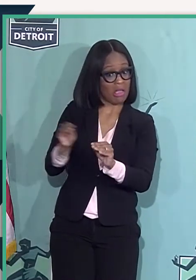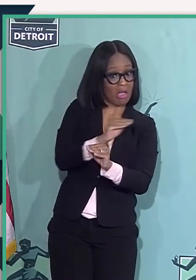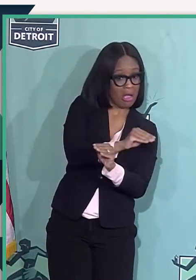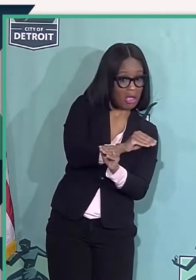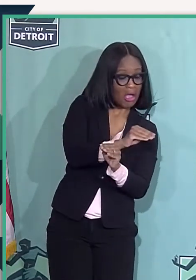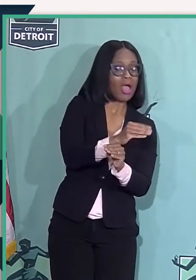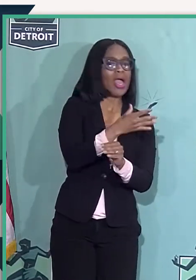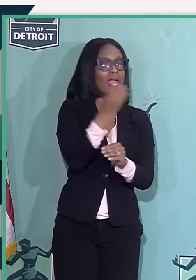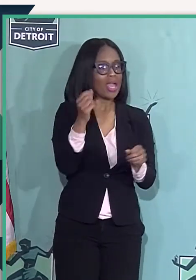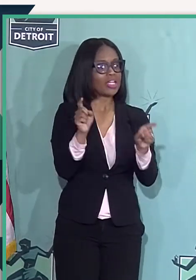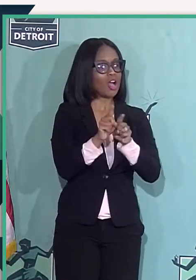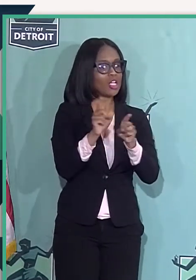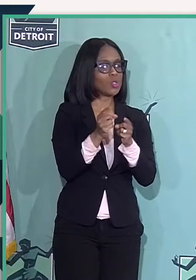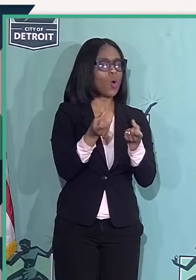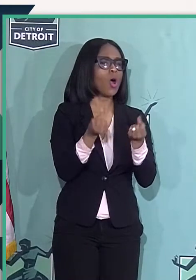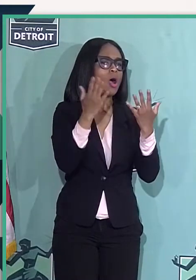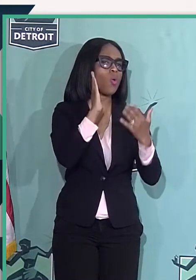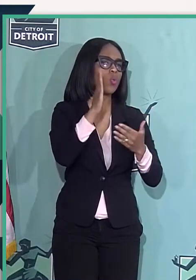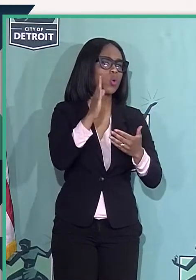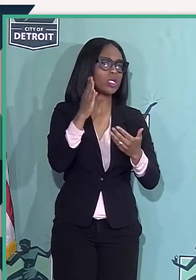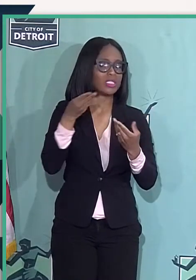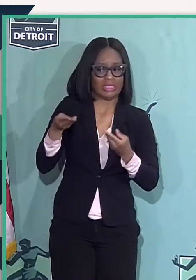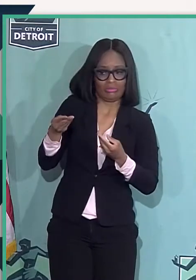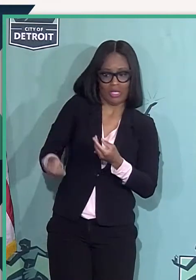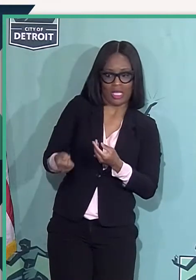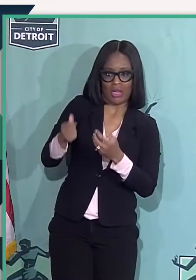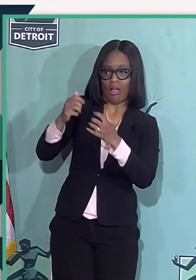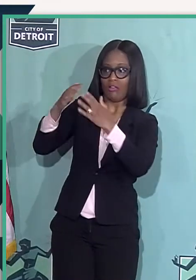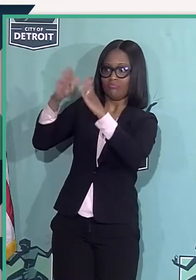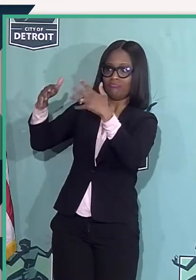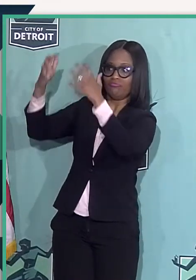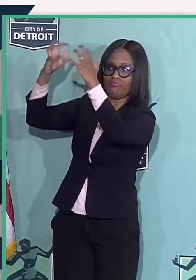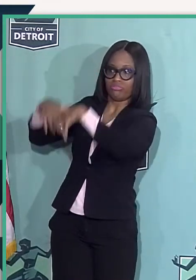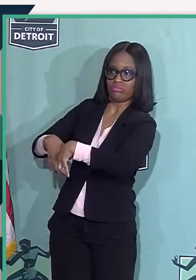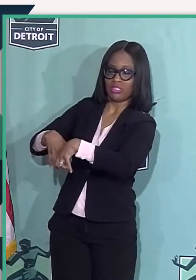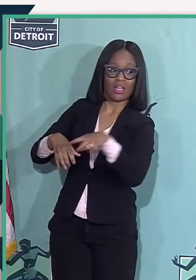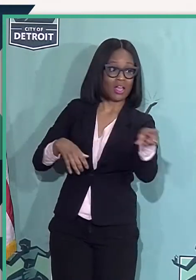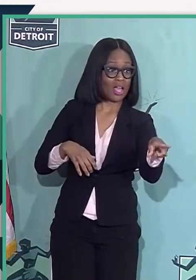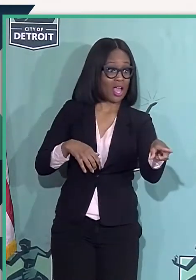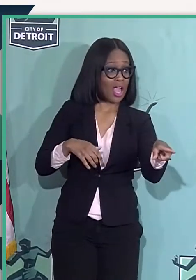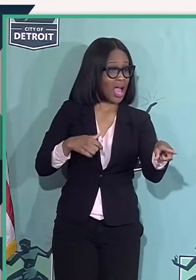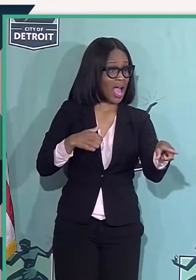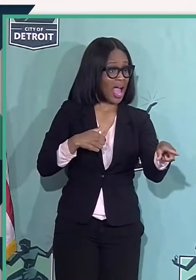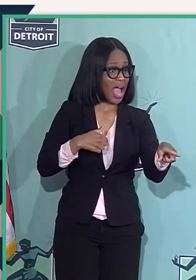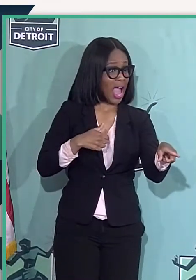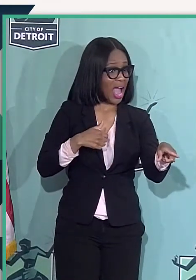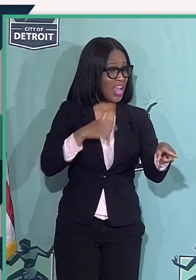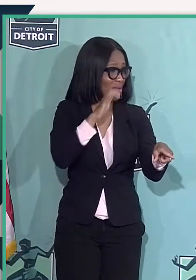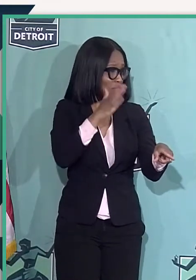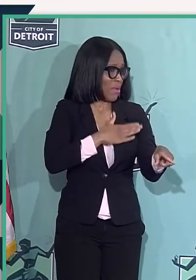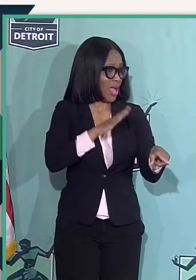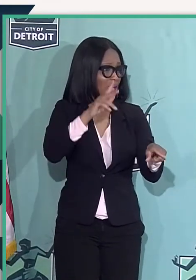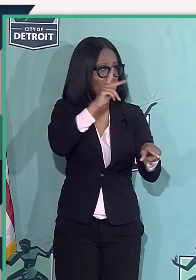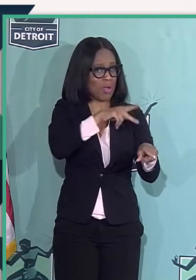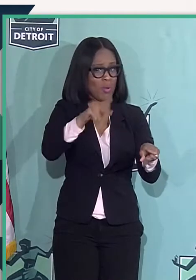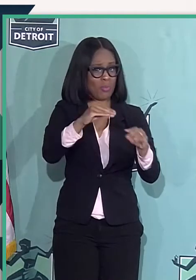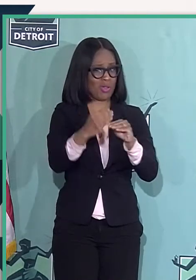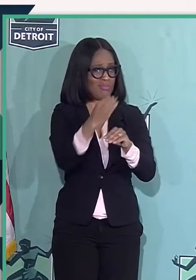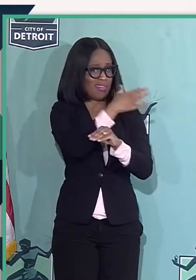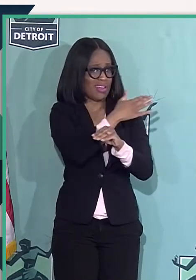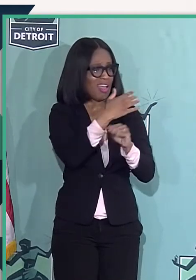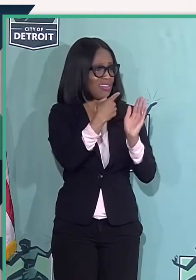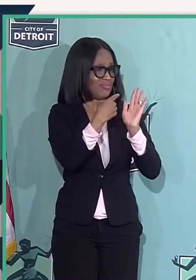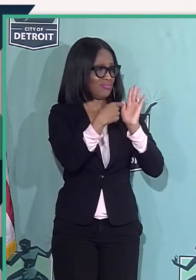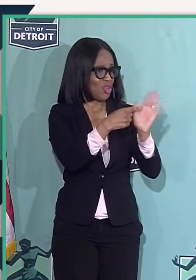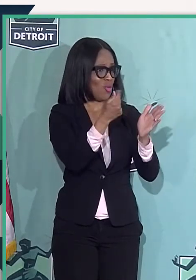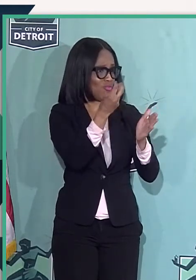figure for how much you would have spent on demolition if we weren't where we are today. So I laid all of that out in my PowerPoint a couple of weeks ago, and I'd like to tell